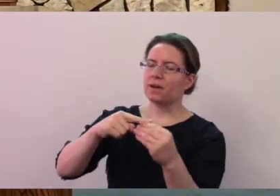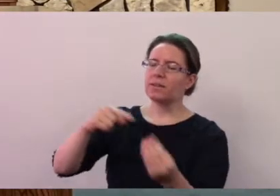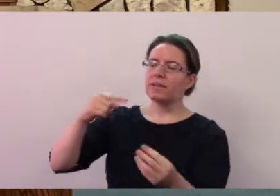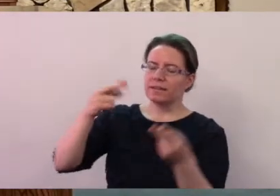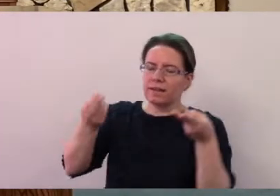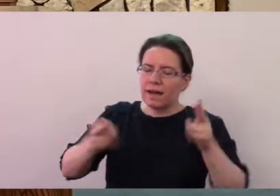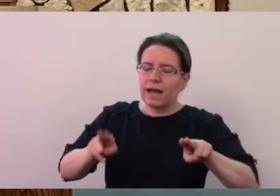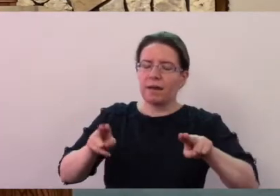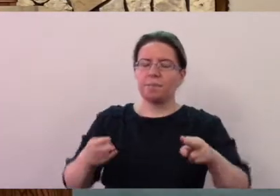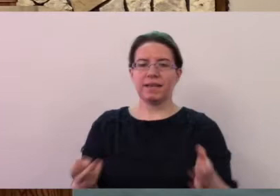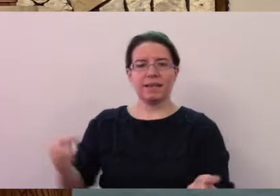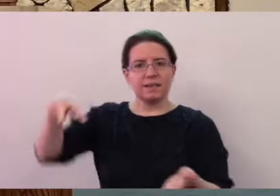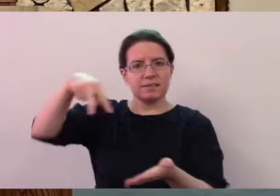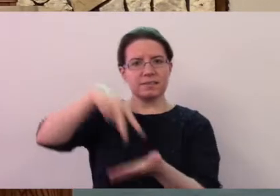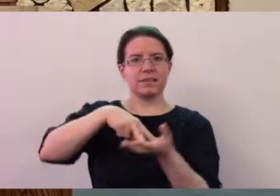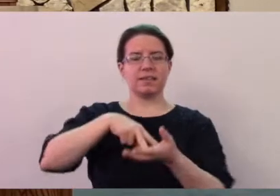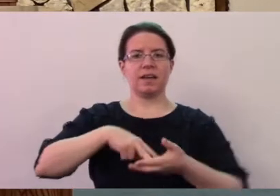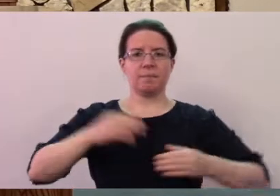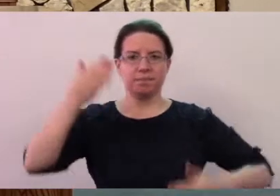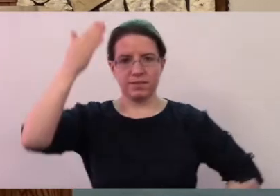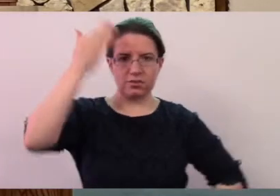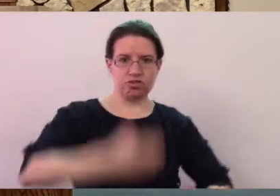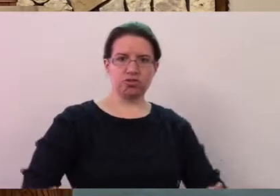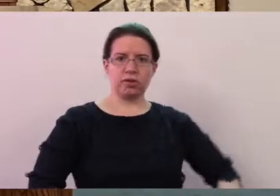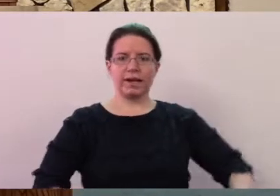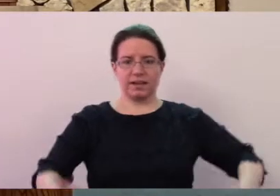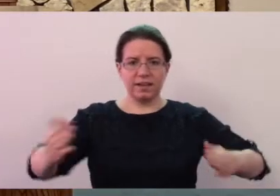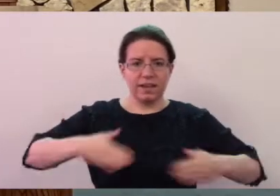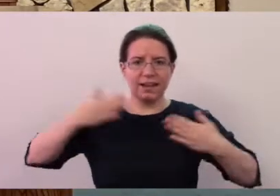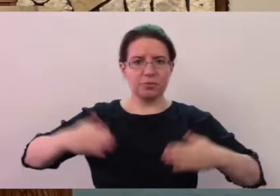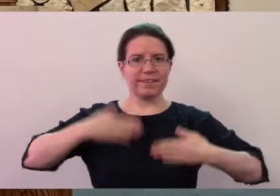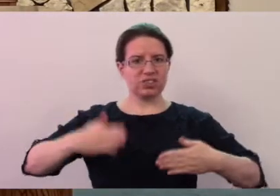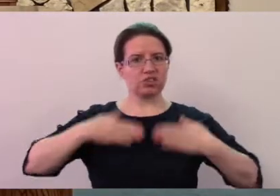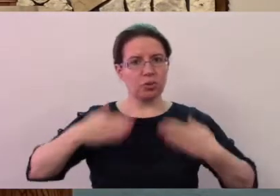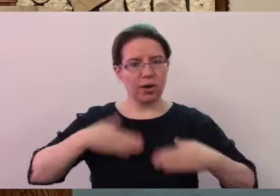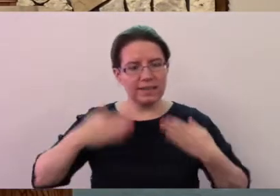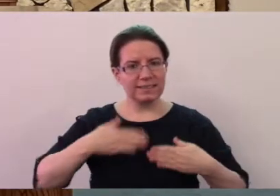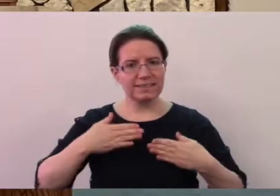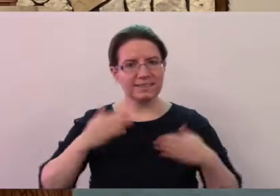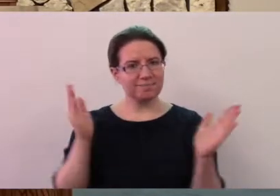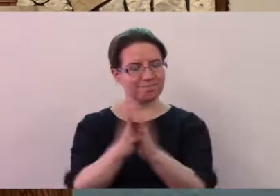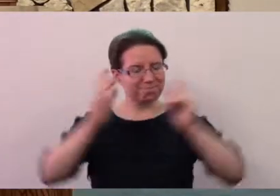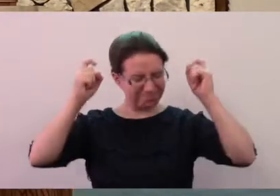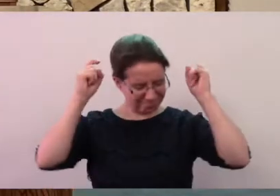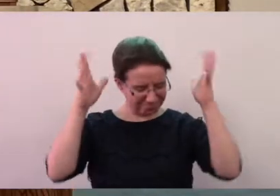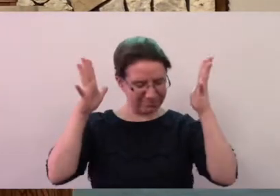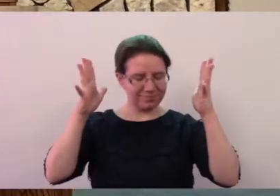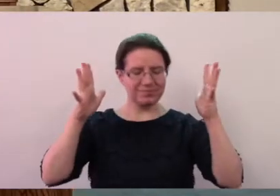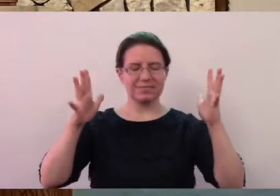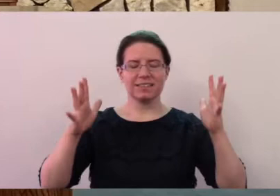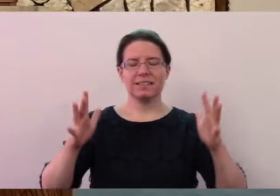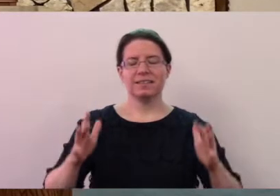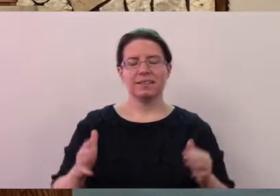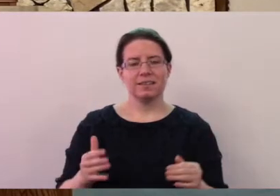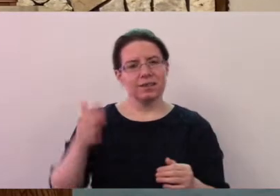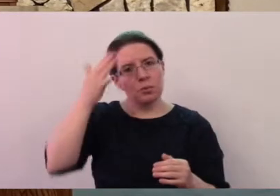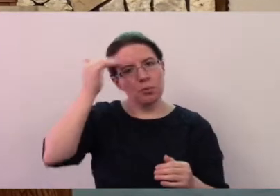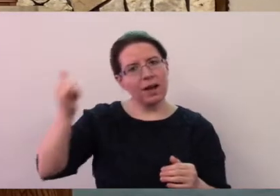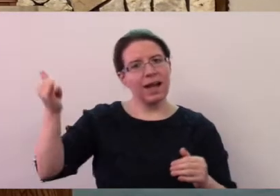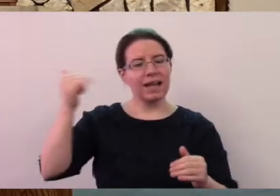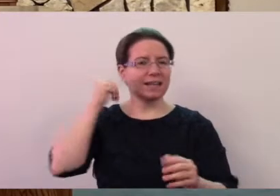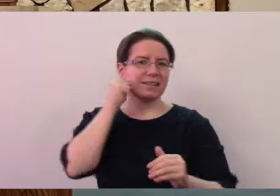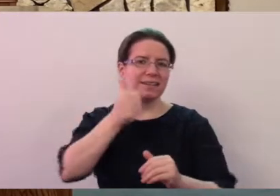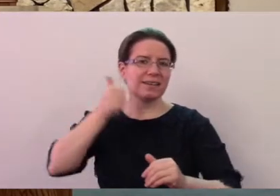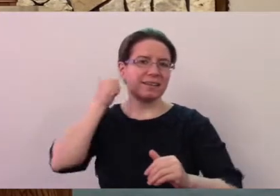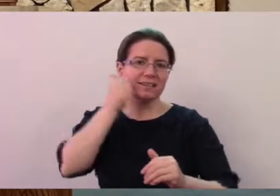your backs and your shoulders and rejoice. Hallelujah. Hallelujah. Because every day that we live,